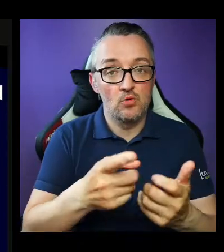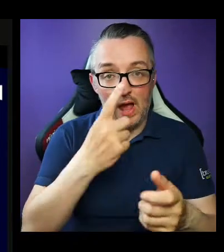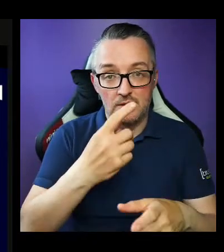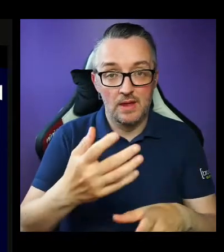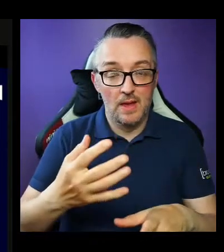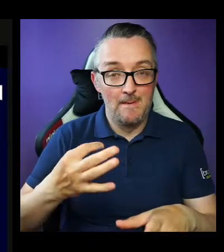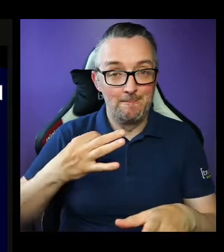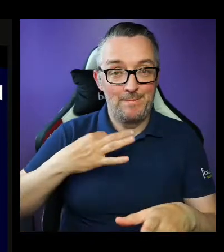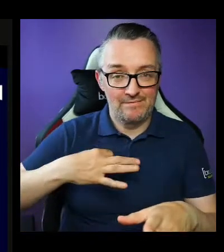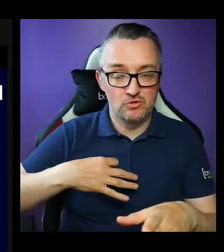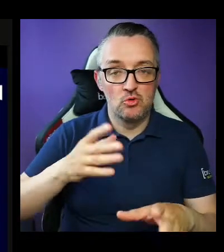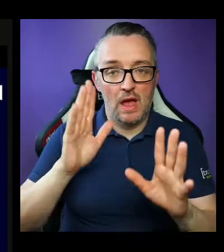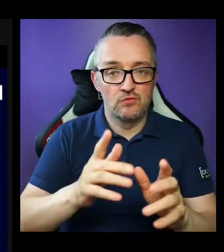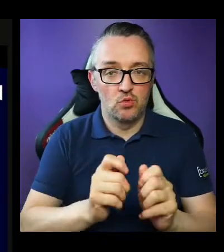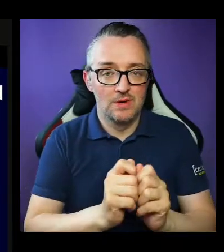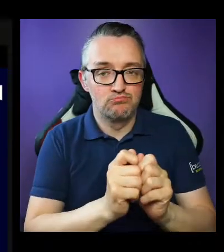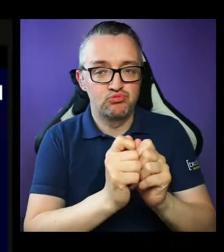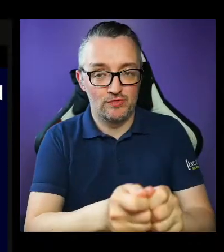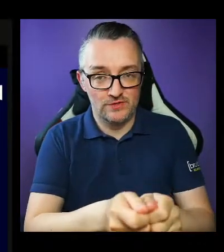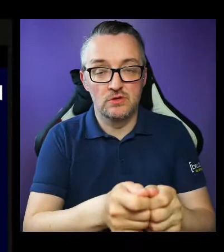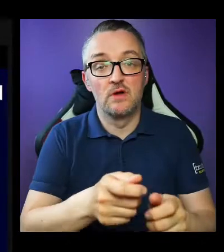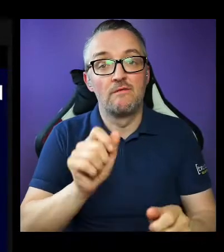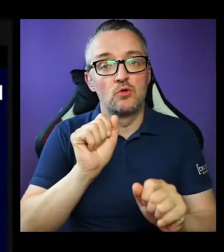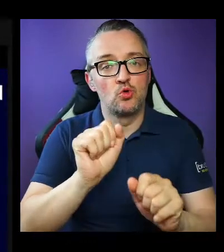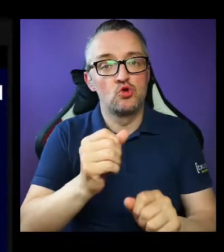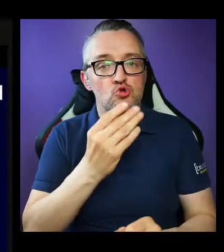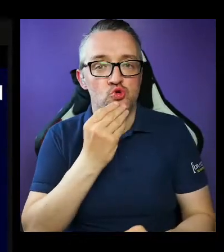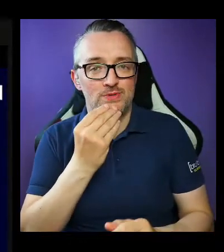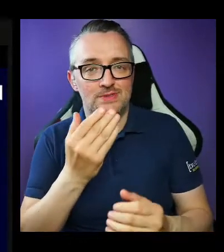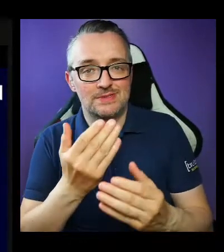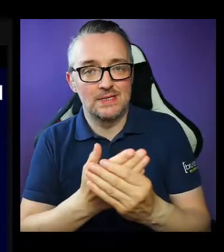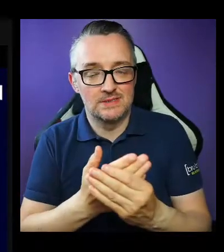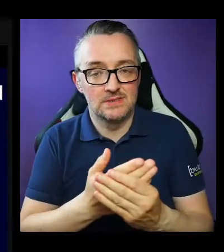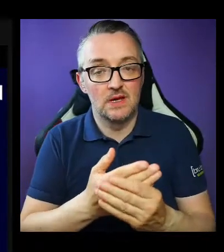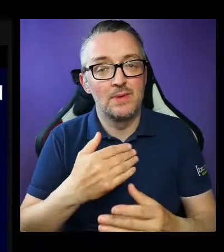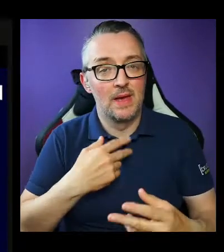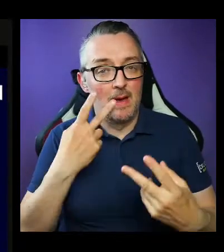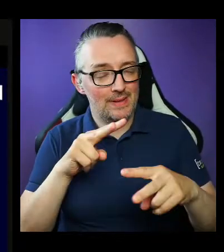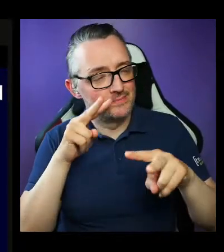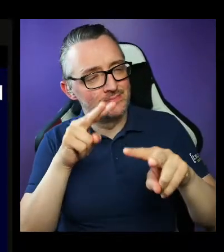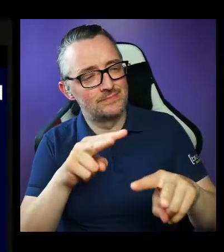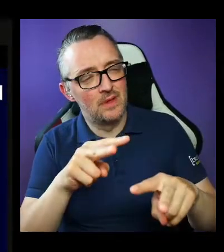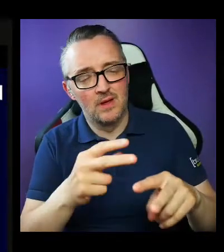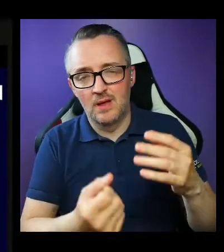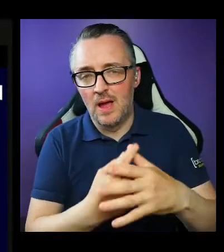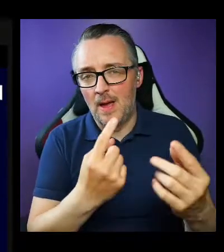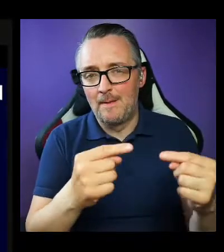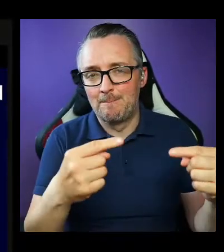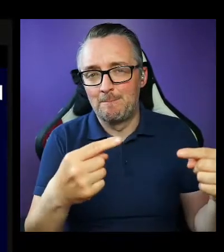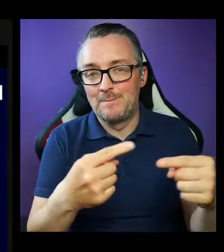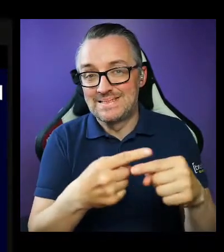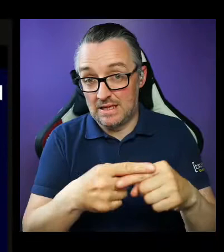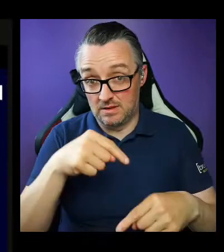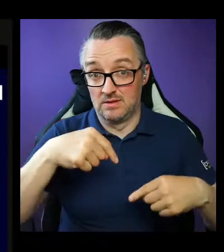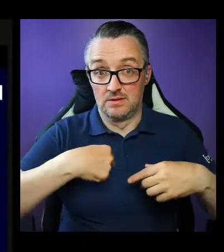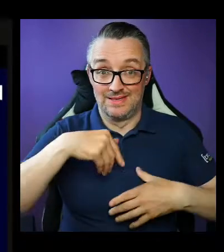you really need to provision for your use case. And one mistake that I've seen it at TrustPilot, but